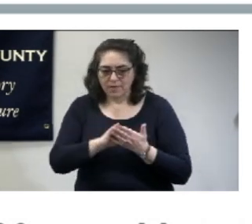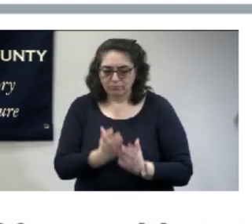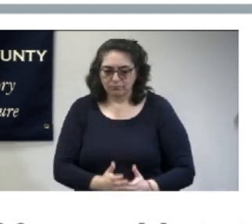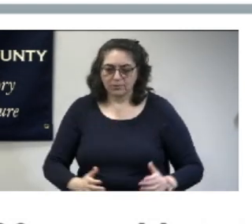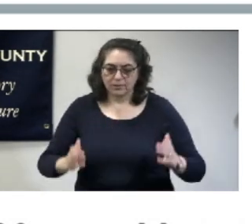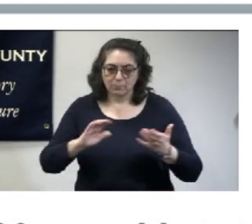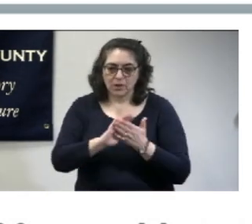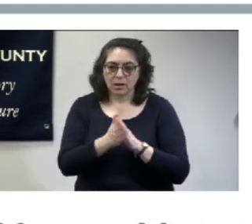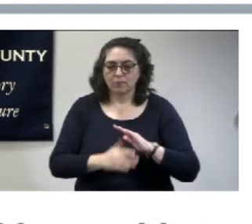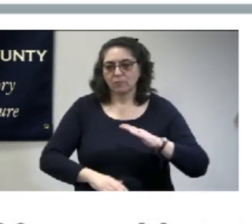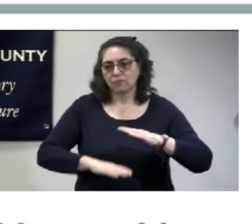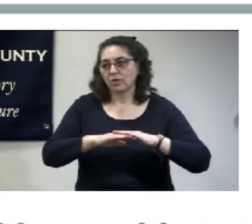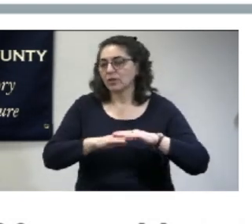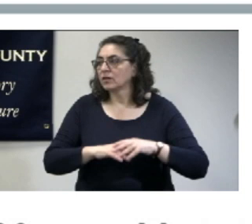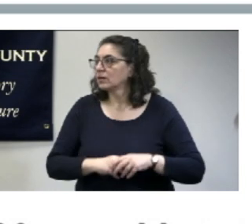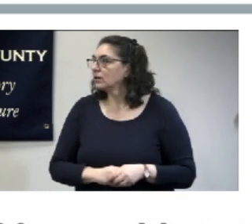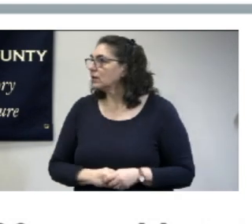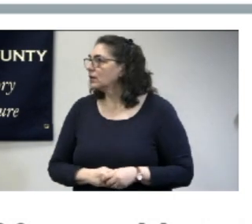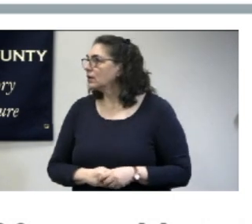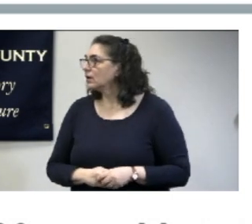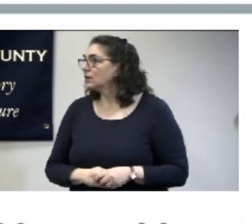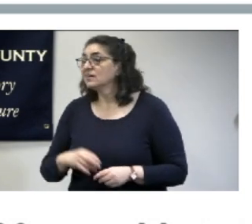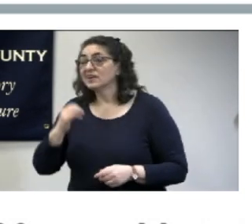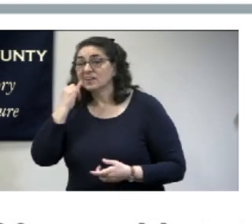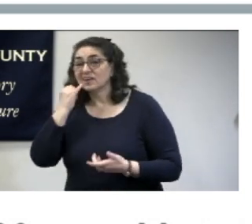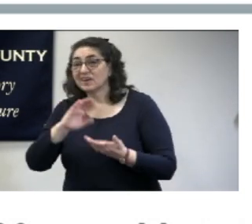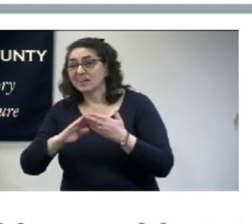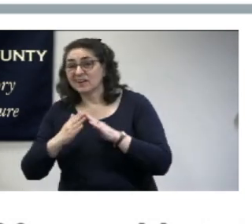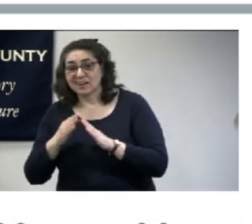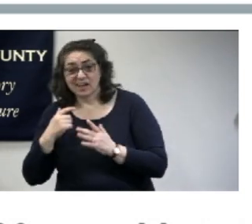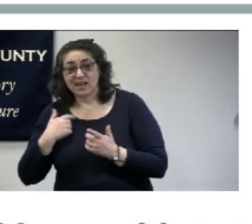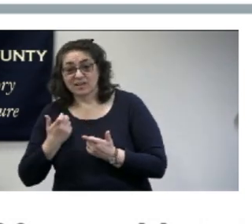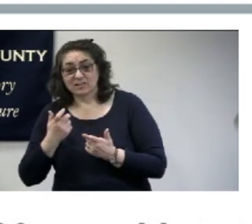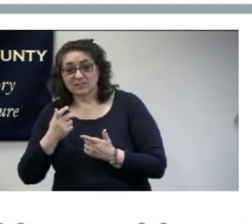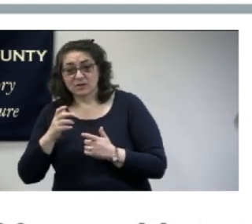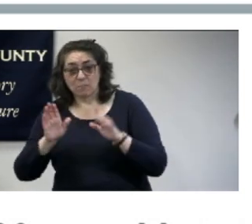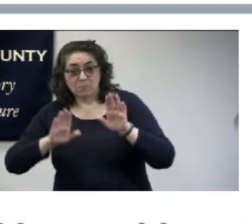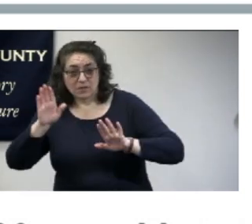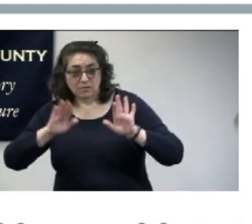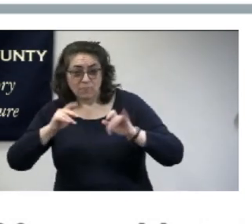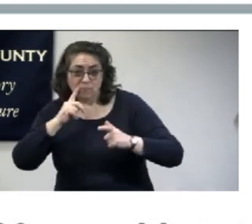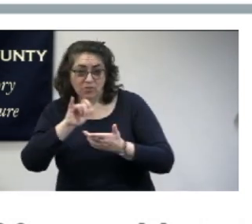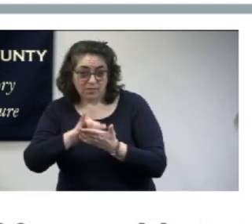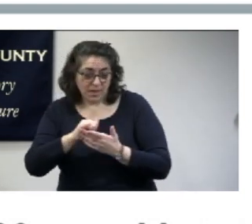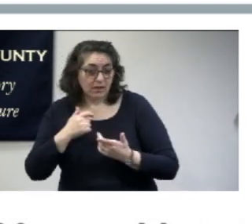Okay, so then when a municipality goes out to bid for its recycling contracts,